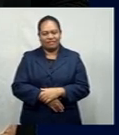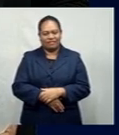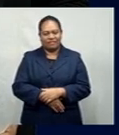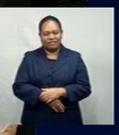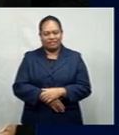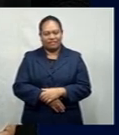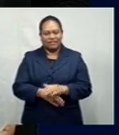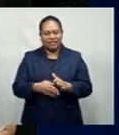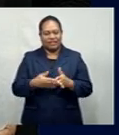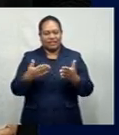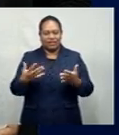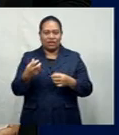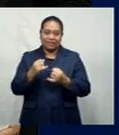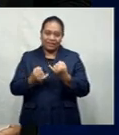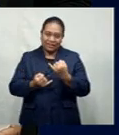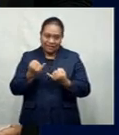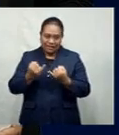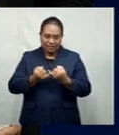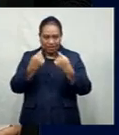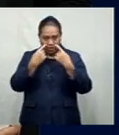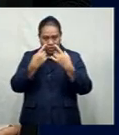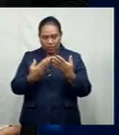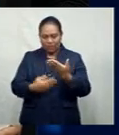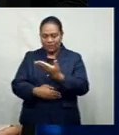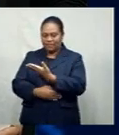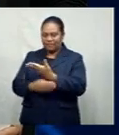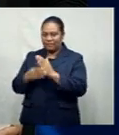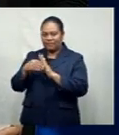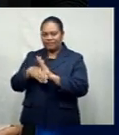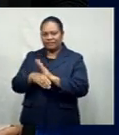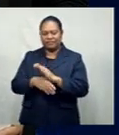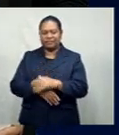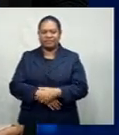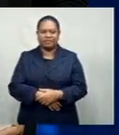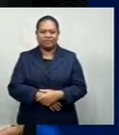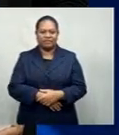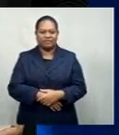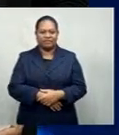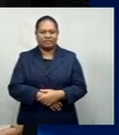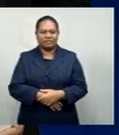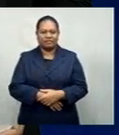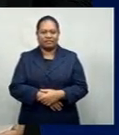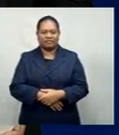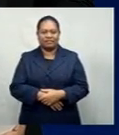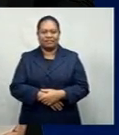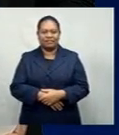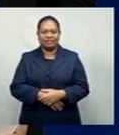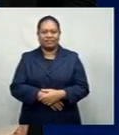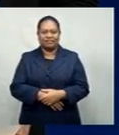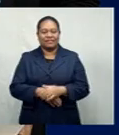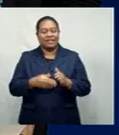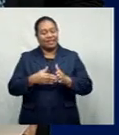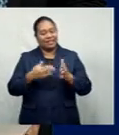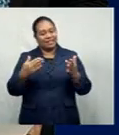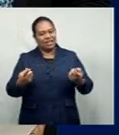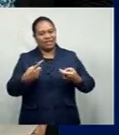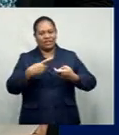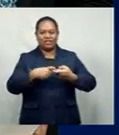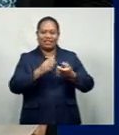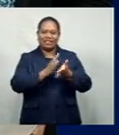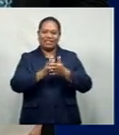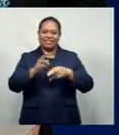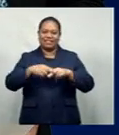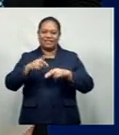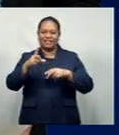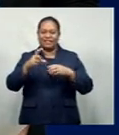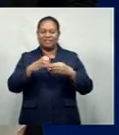$1,807.60 per ounce, and silver improved, closing at $26.37. We now join Sinifa from